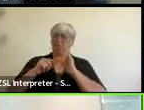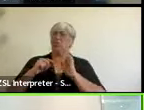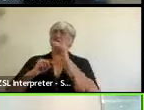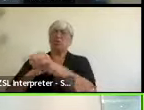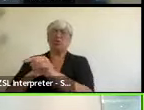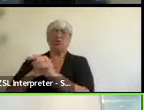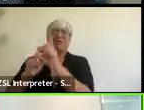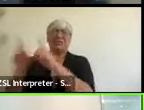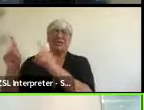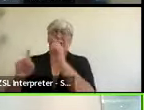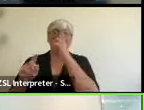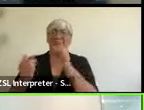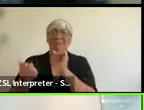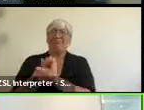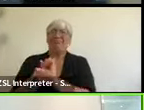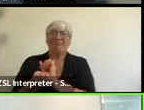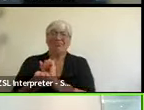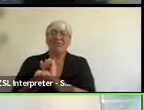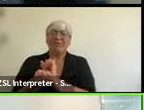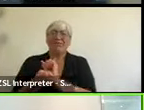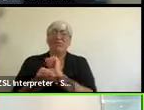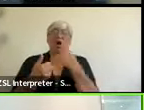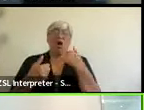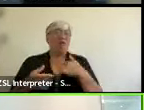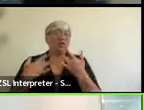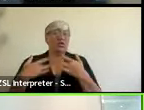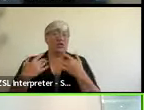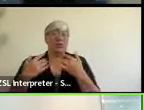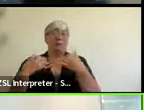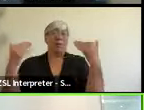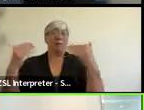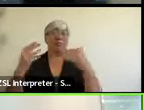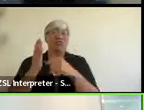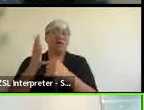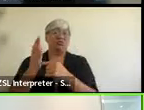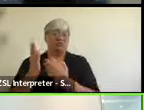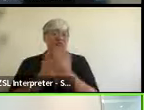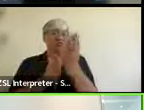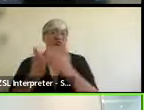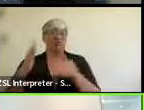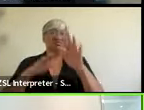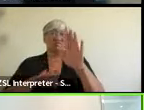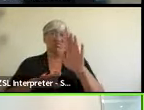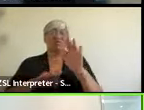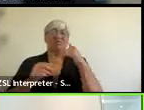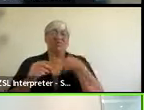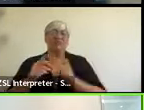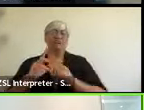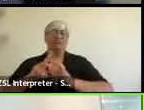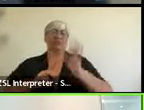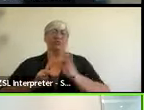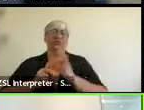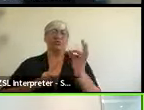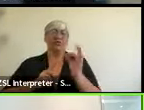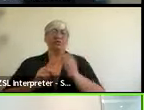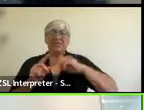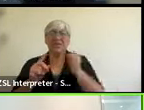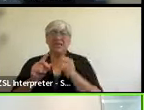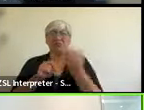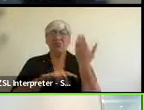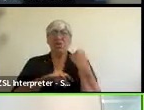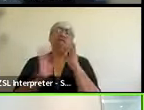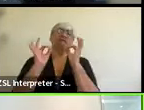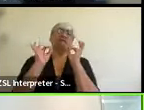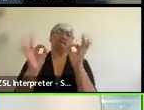public transport around the country needs work. Dunedin used to have great public transport. Now